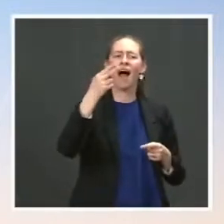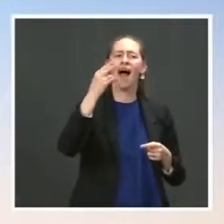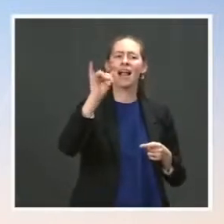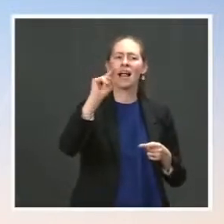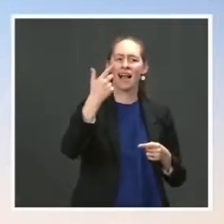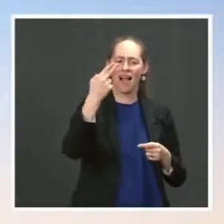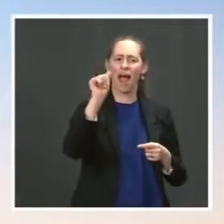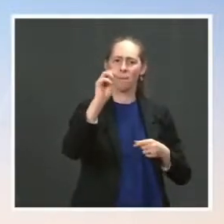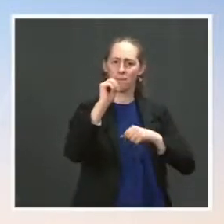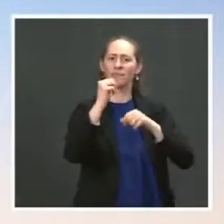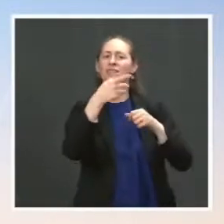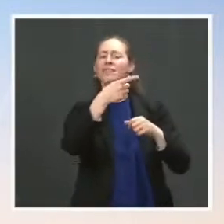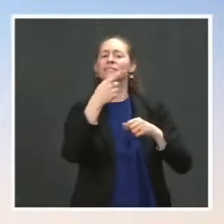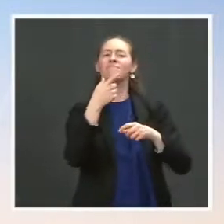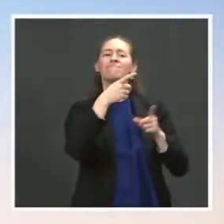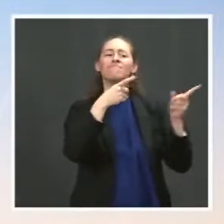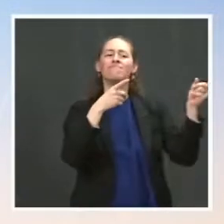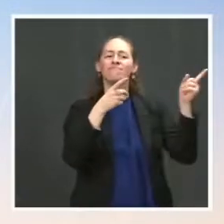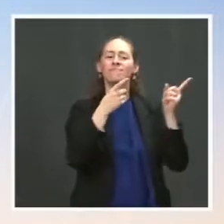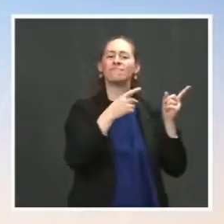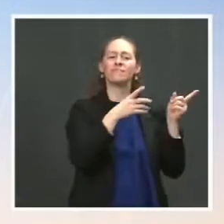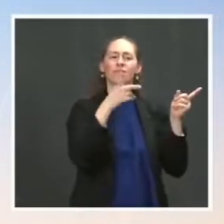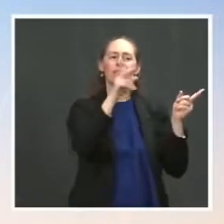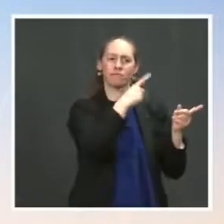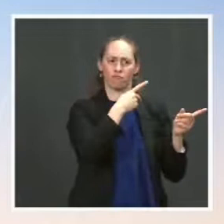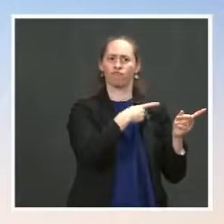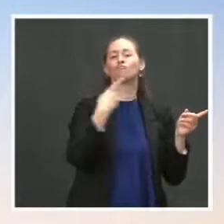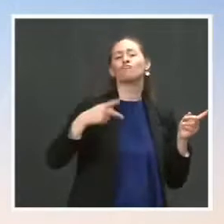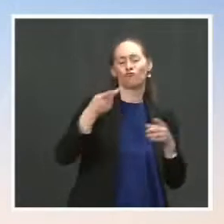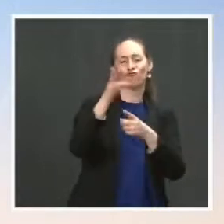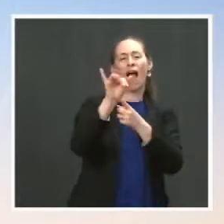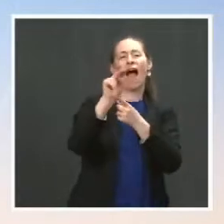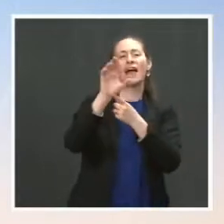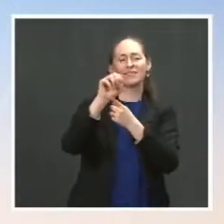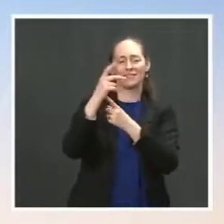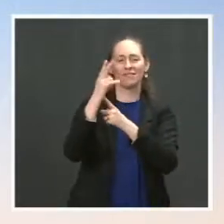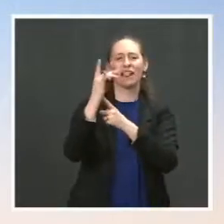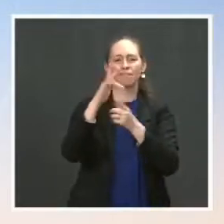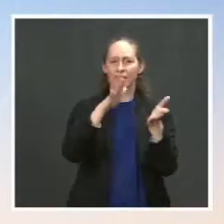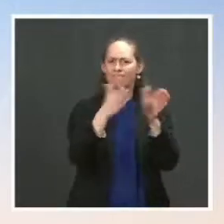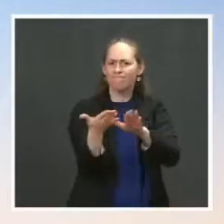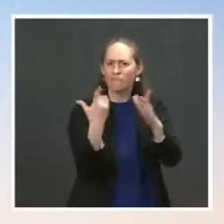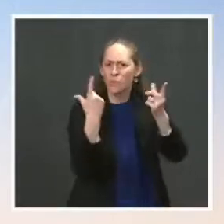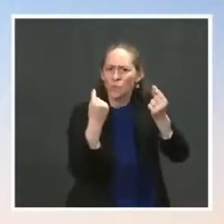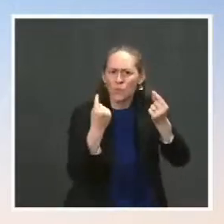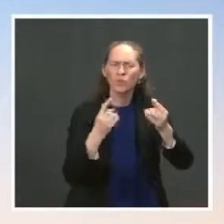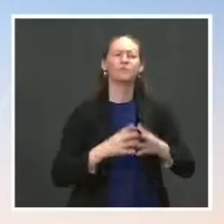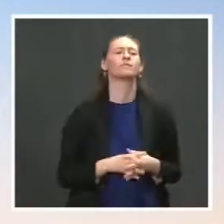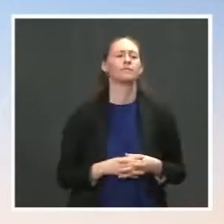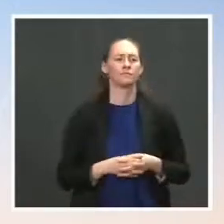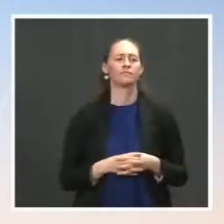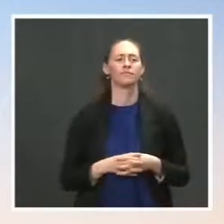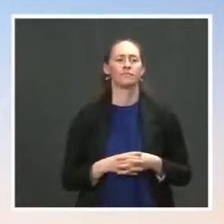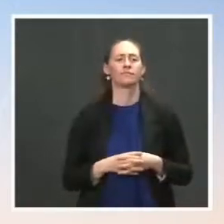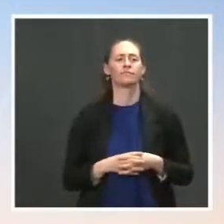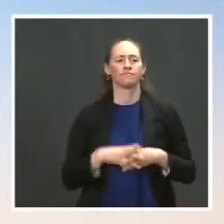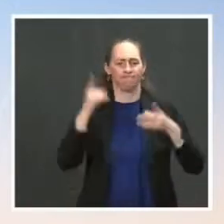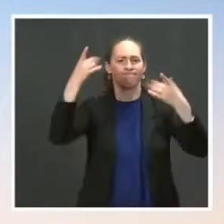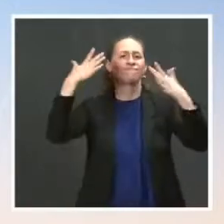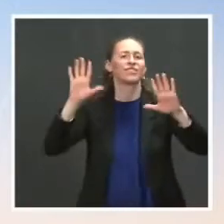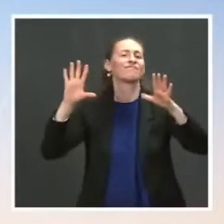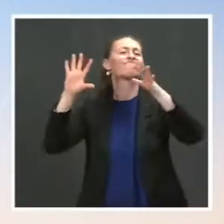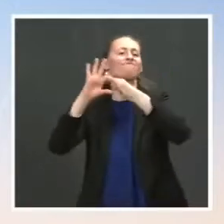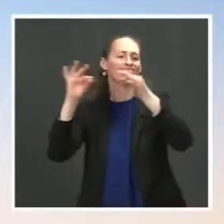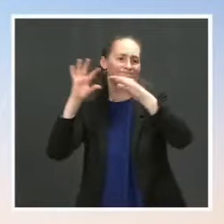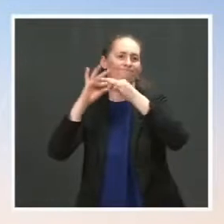touch directly himself, no. We put out a statement in his name and the First Lady's name earlier today. I'm not aware of any plans